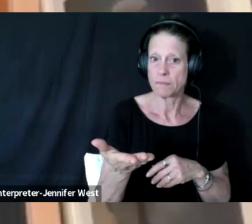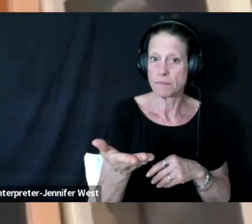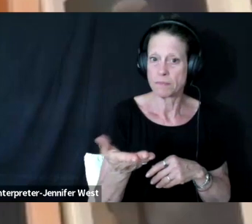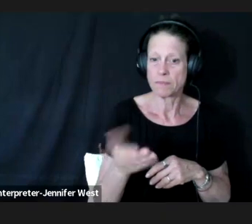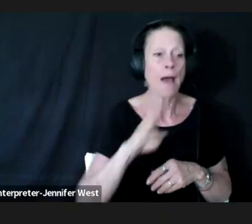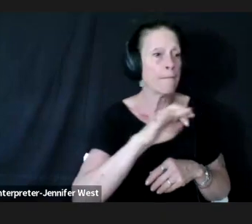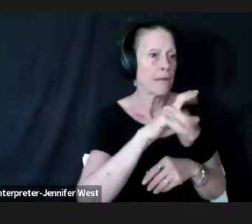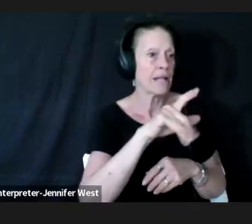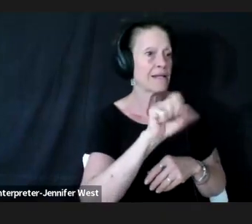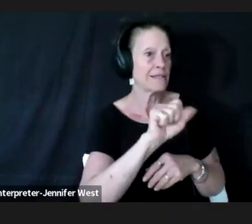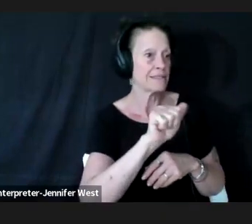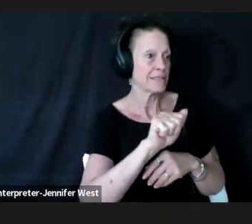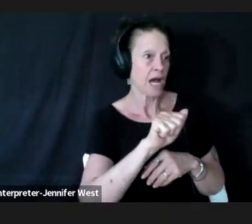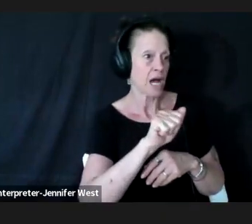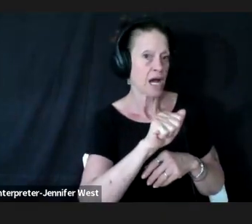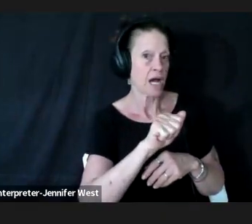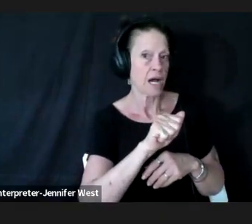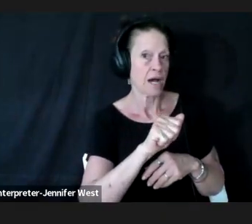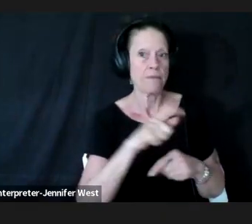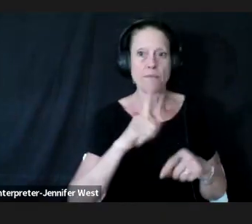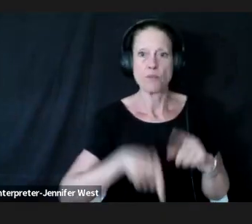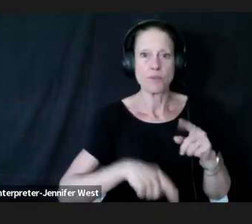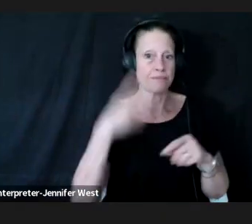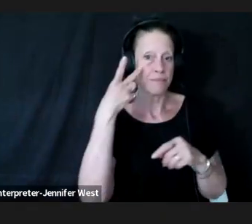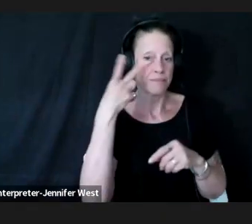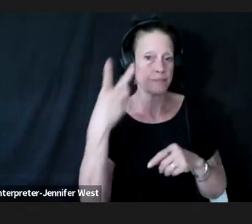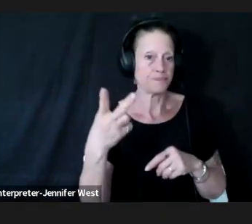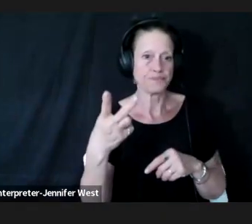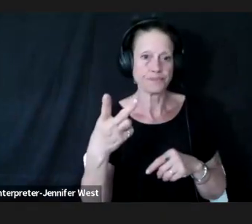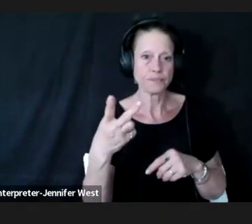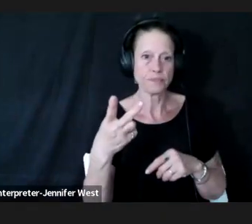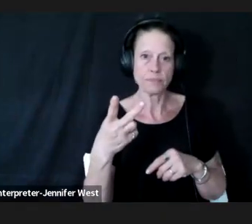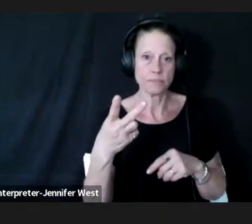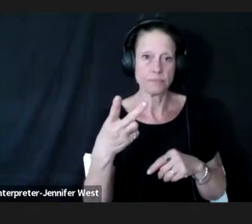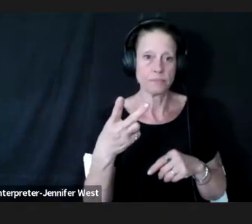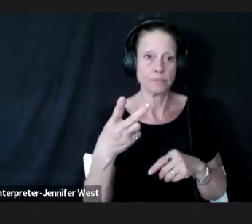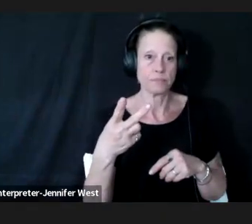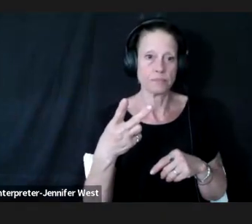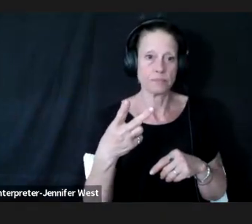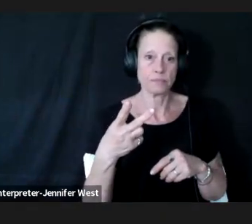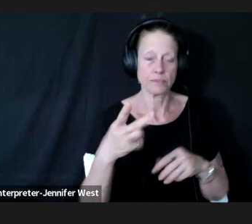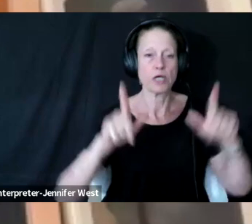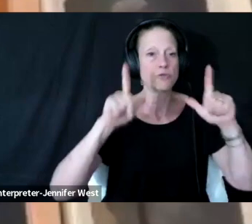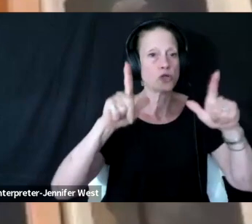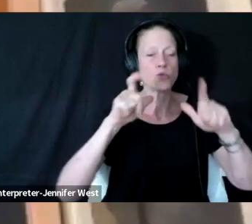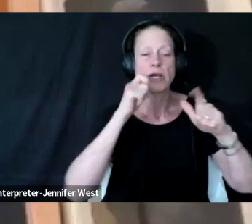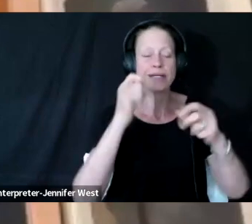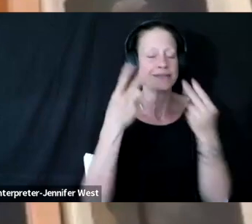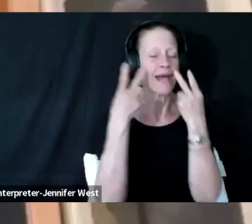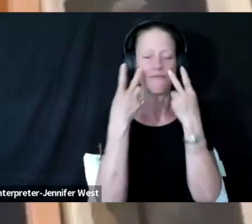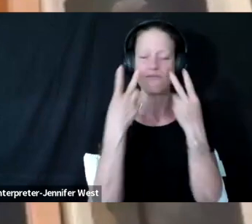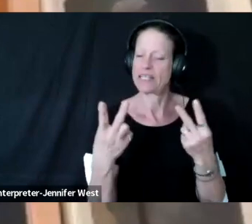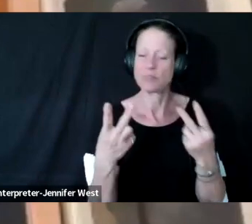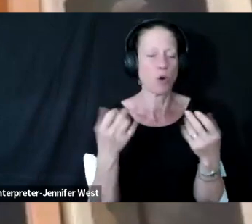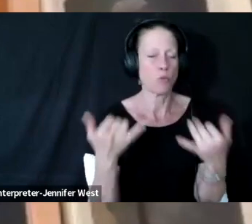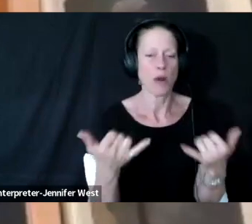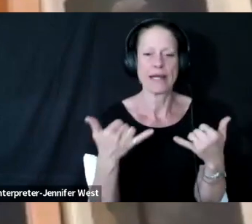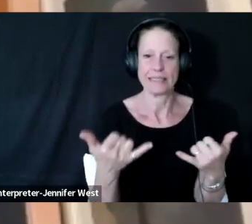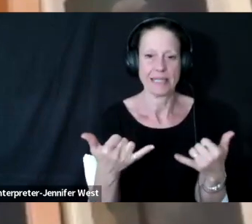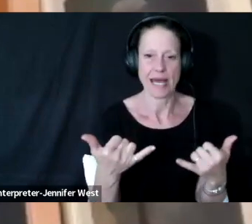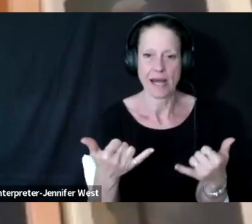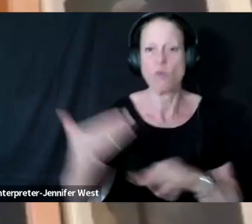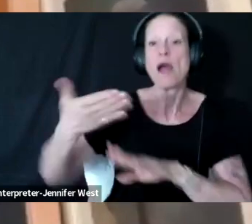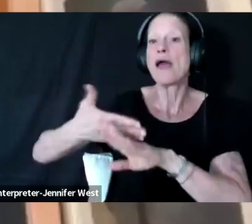Melissa, can Screen you, is not visible right now, Joel. what's that? The screen is not visible right now. It's It not, was. okay. It was,